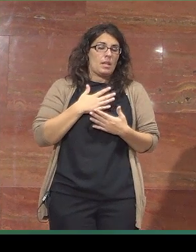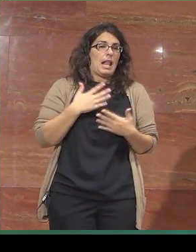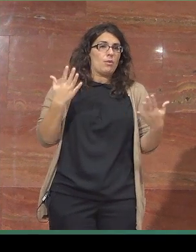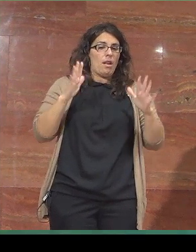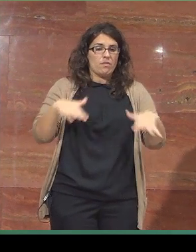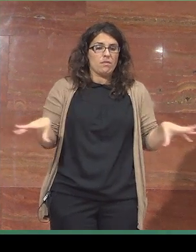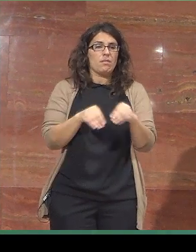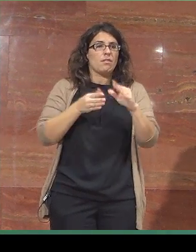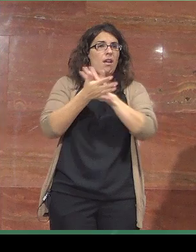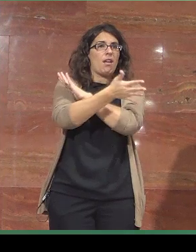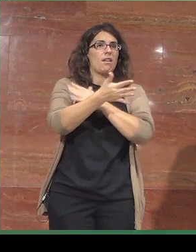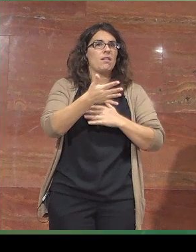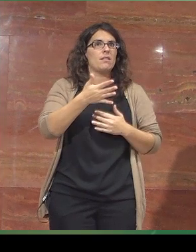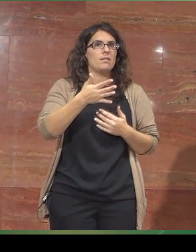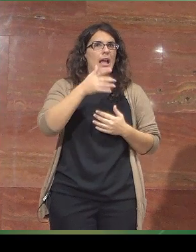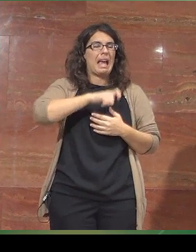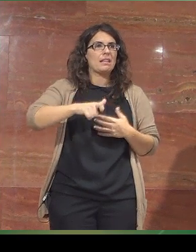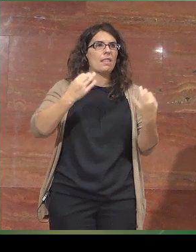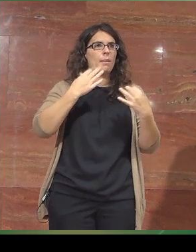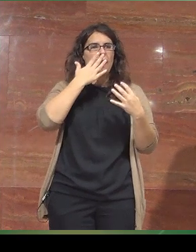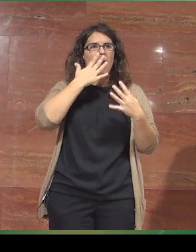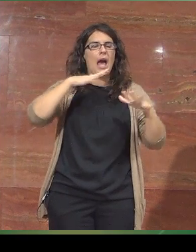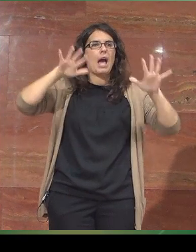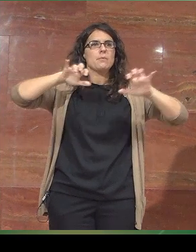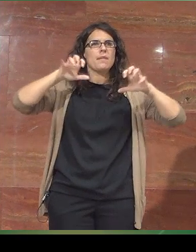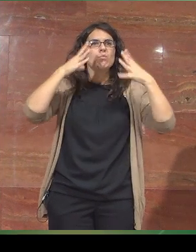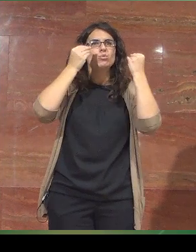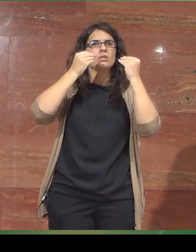and that systems in adjacent areas were disconnected.